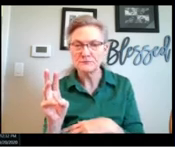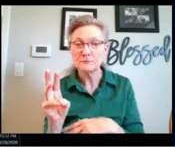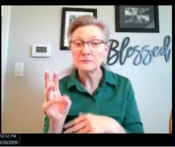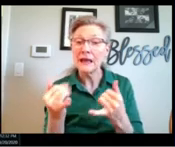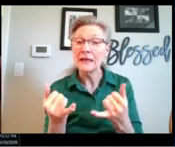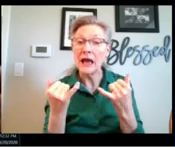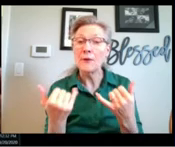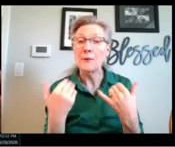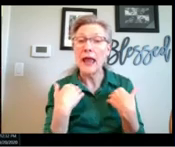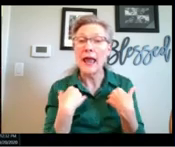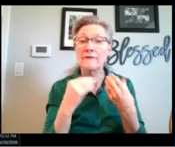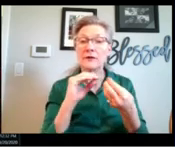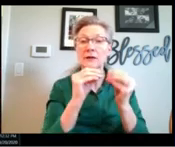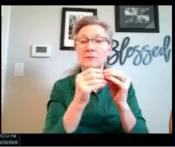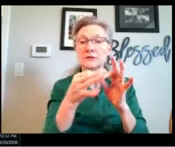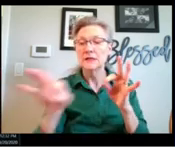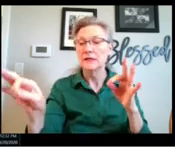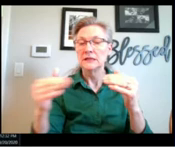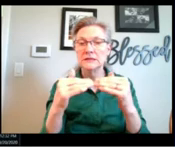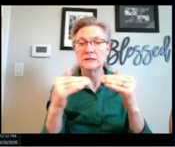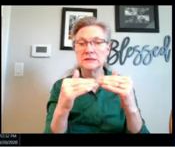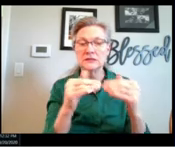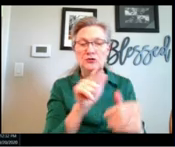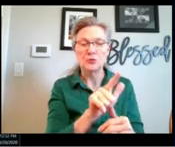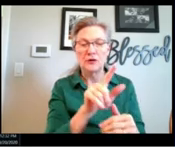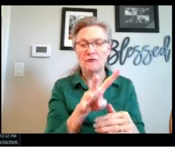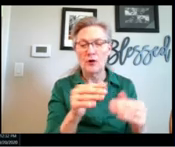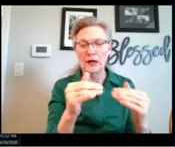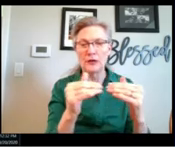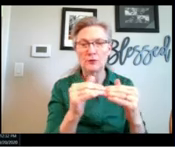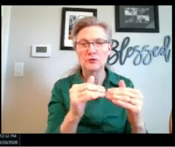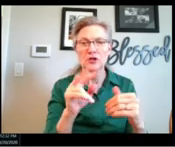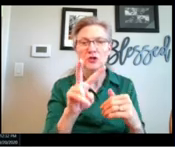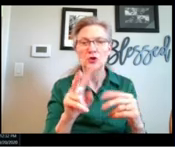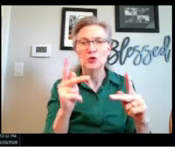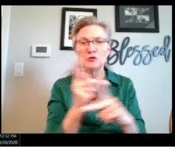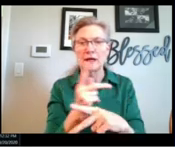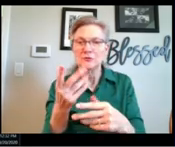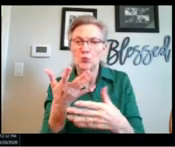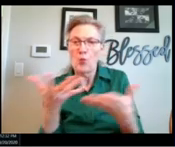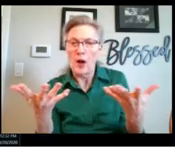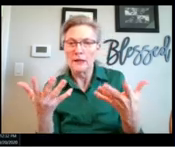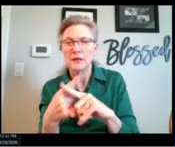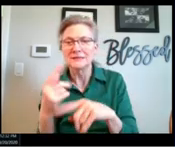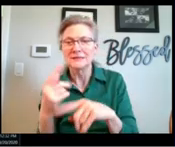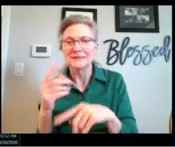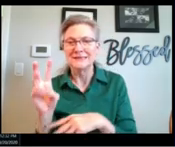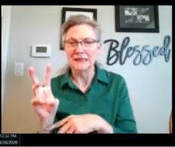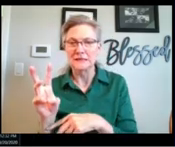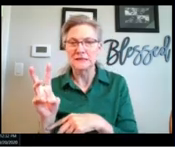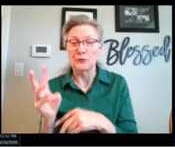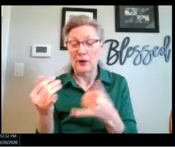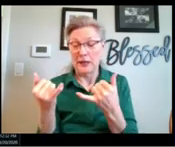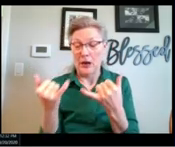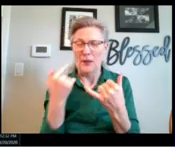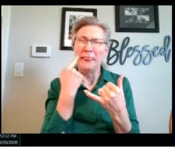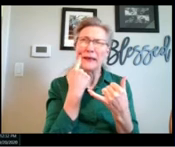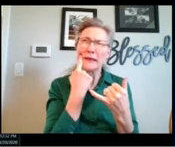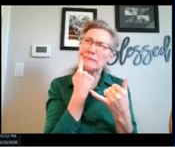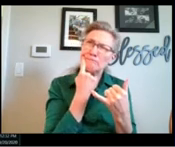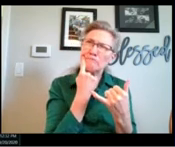now we have an equation that looks like this. 24 equals 2 times something plus 6. So right now we need to think,